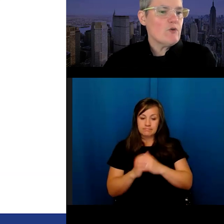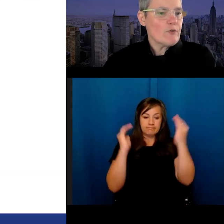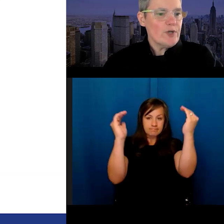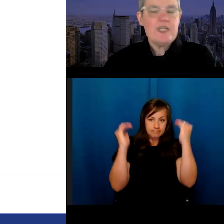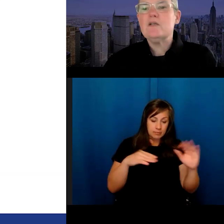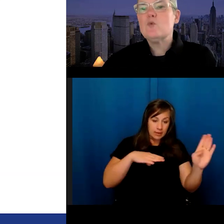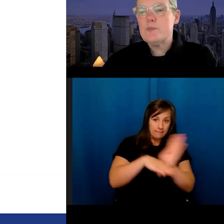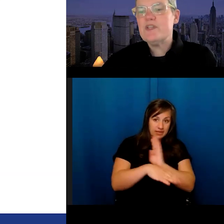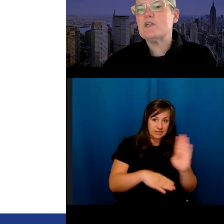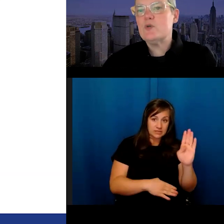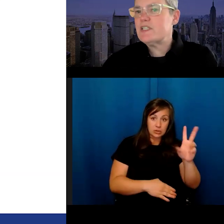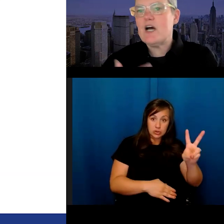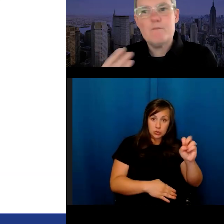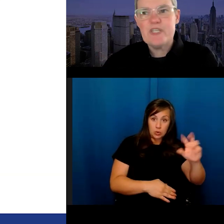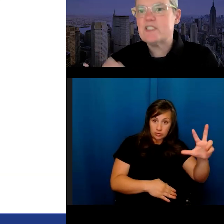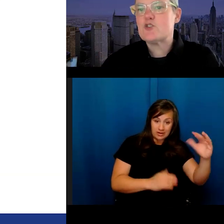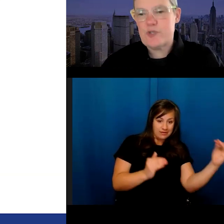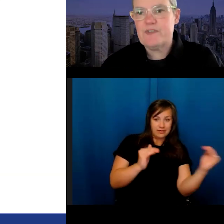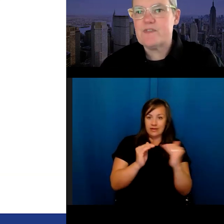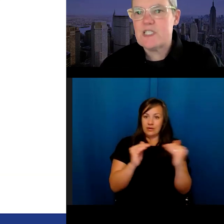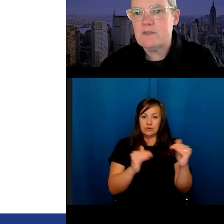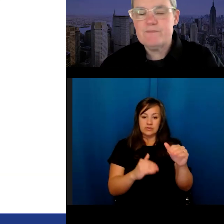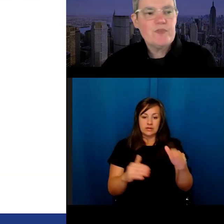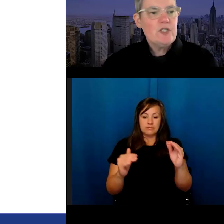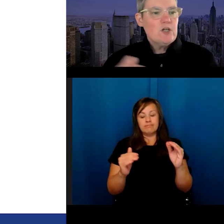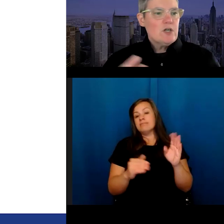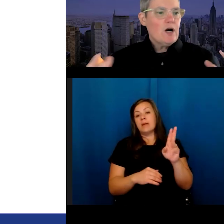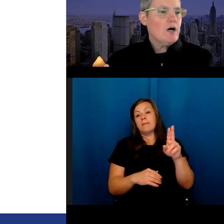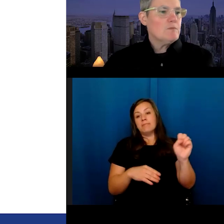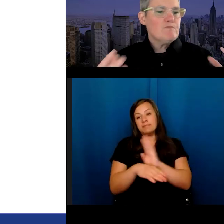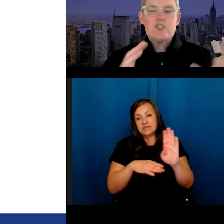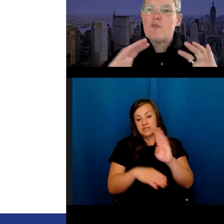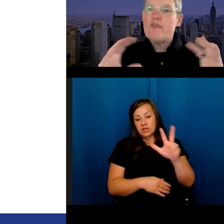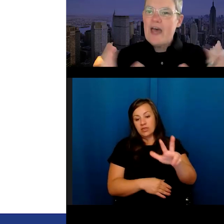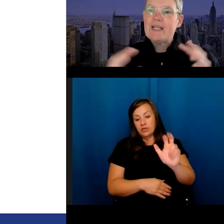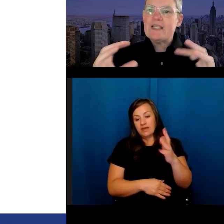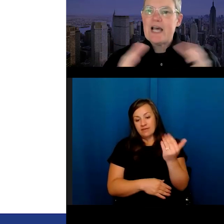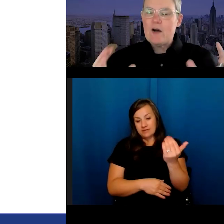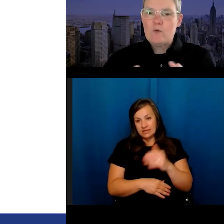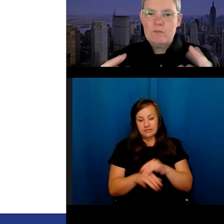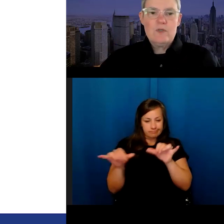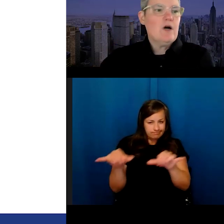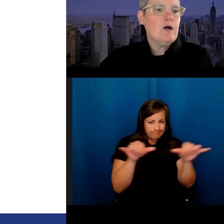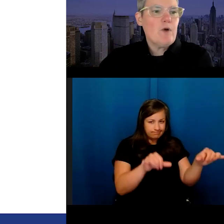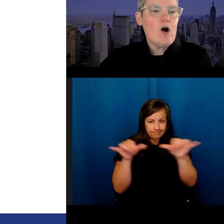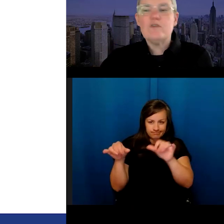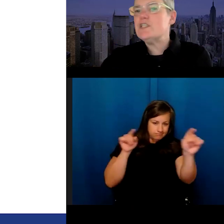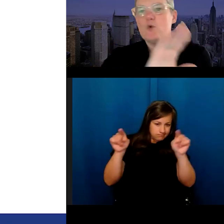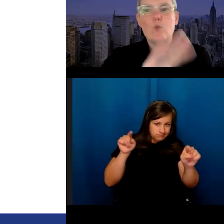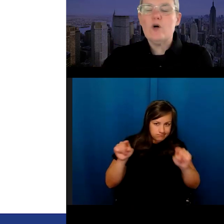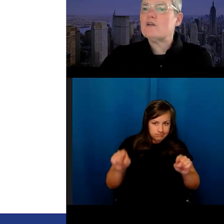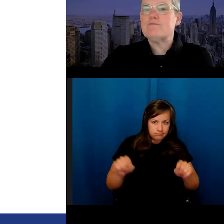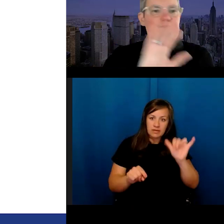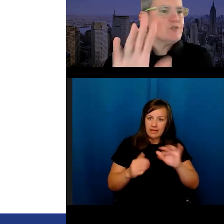Business 203 would be the equivalent of Business 315. So that is how all